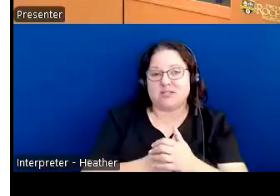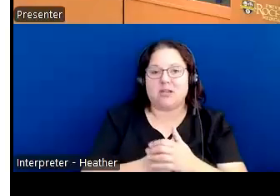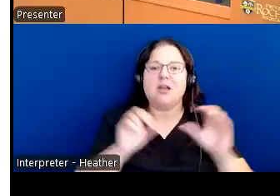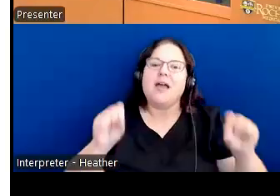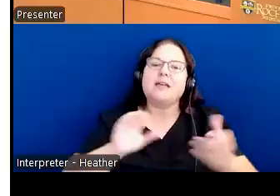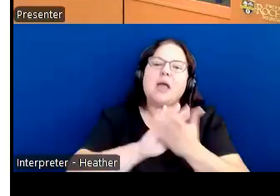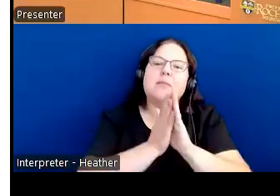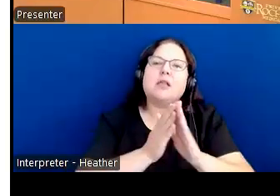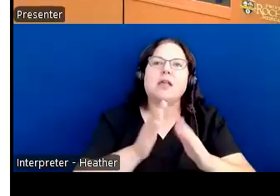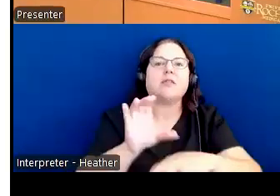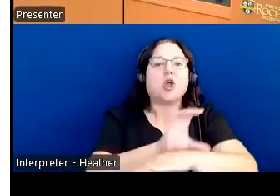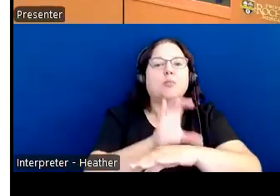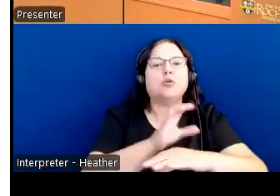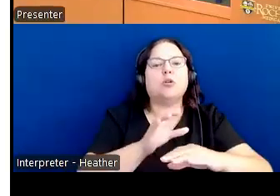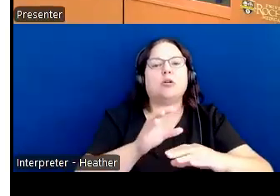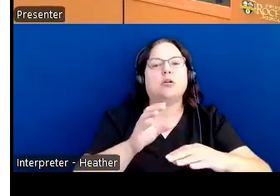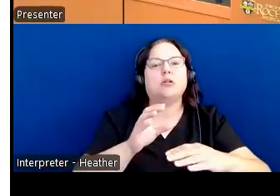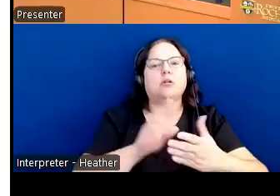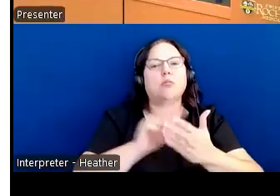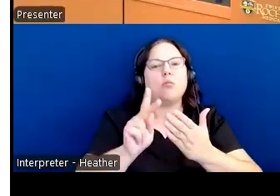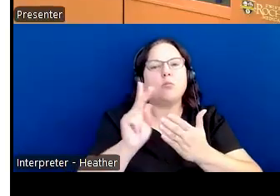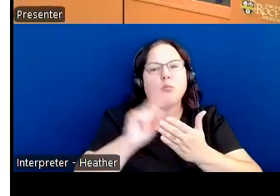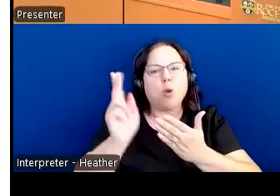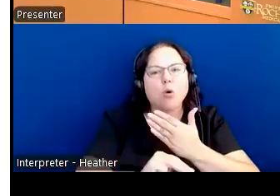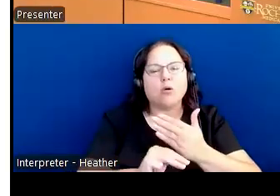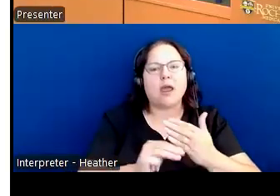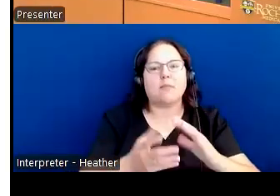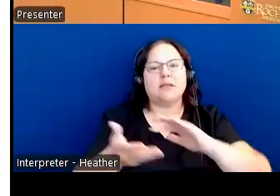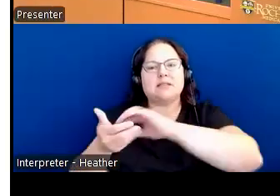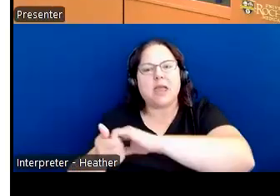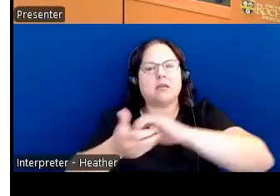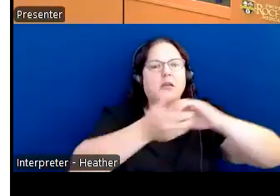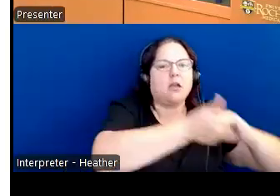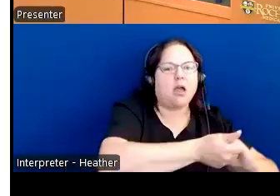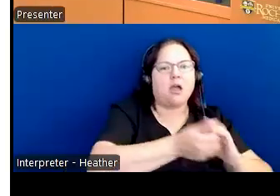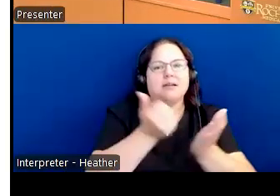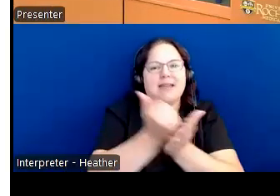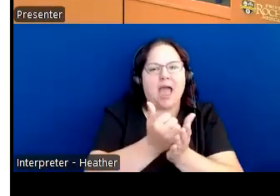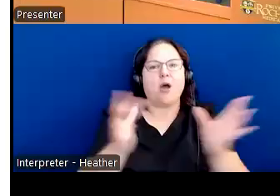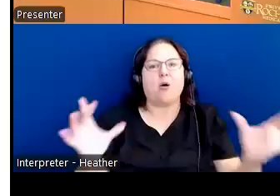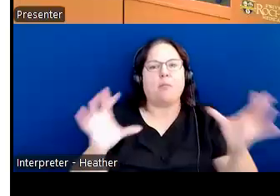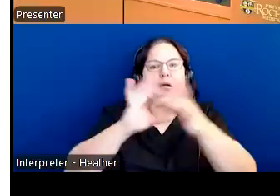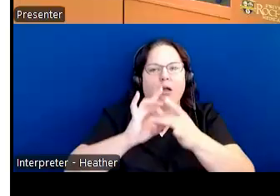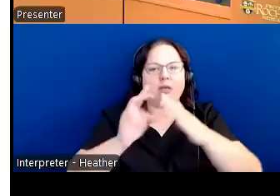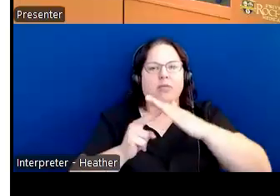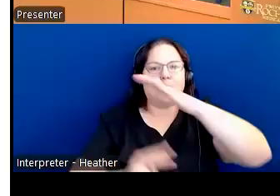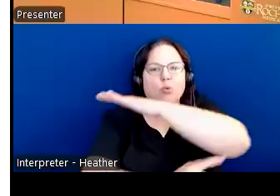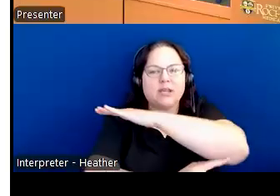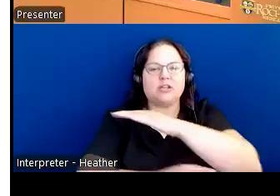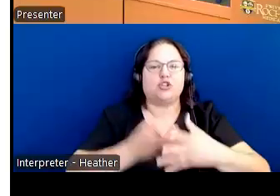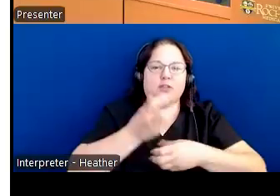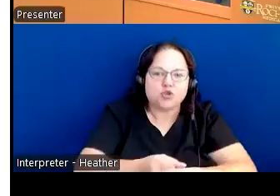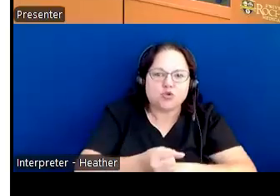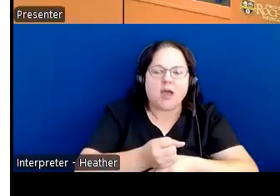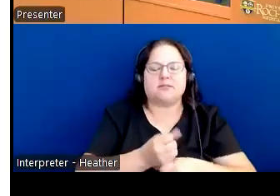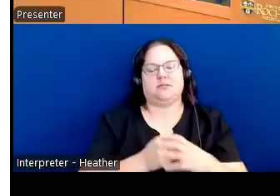or a step in the right direction to developing that trust and rapport. But we can't necessarily predict if they will be completely honest.